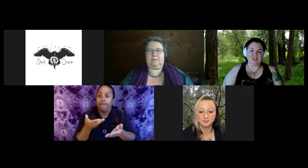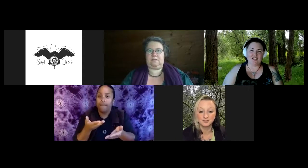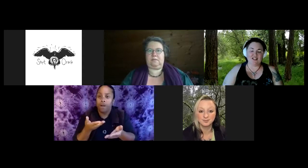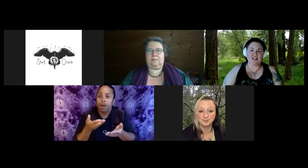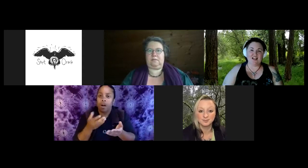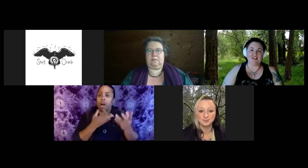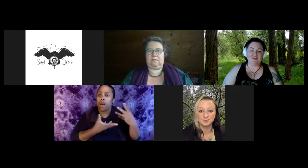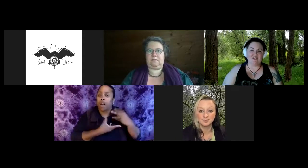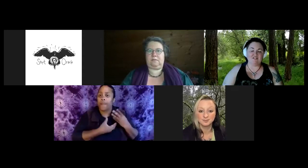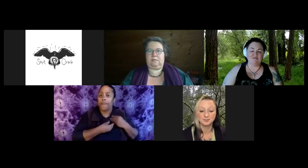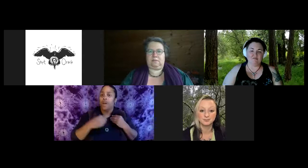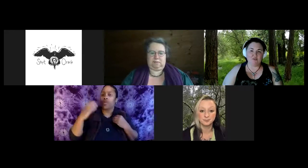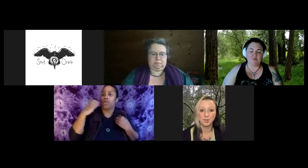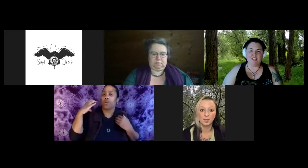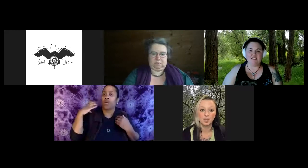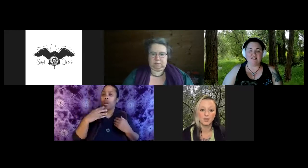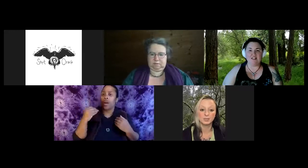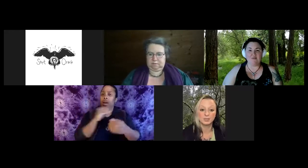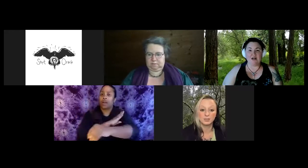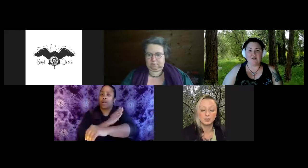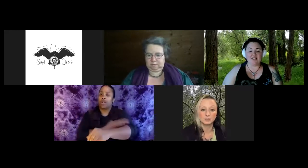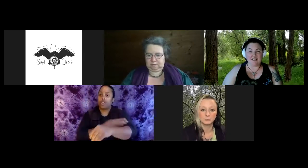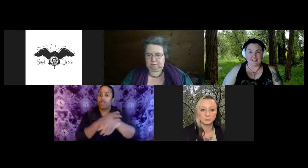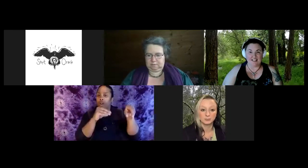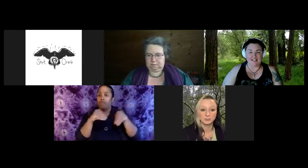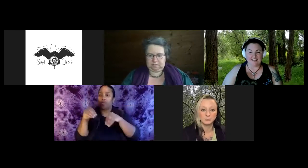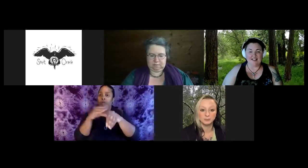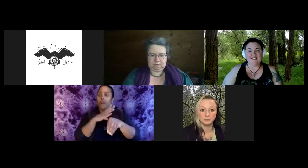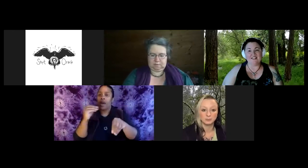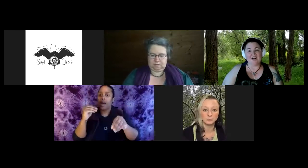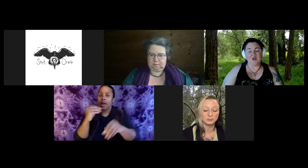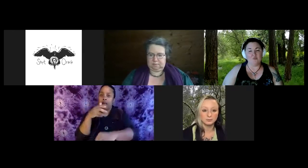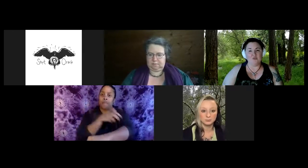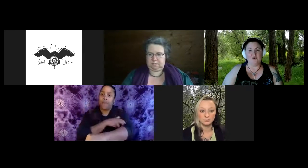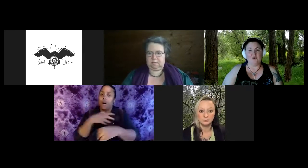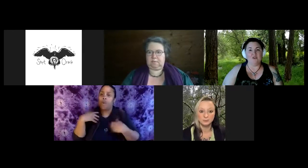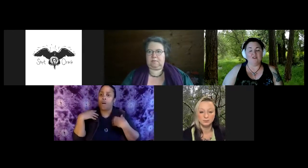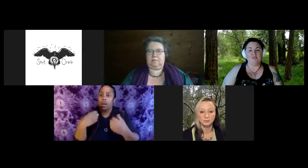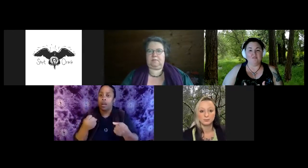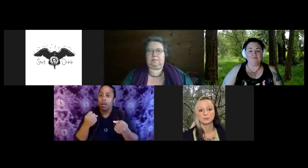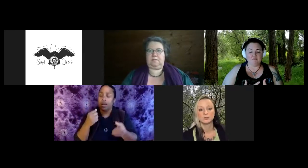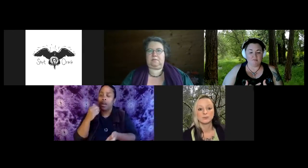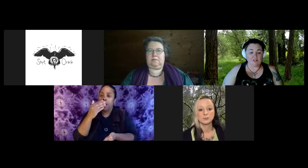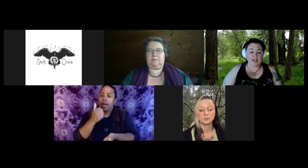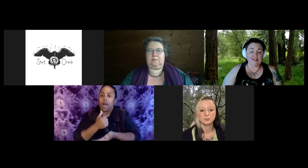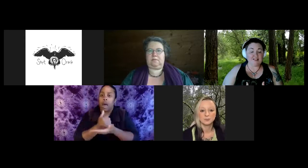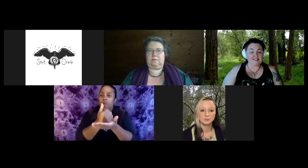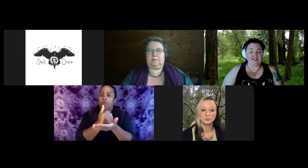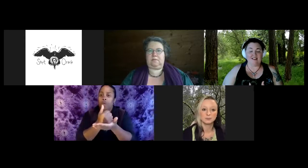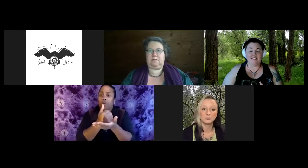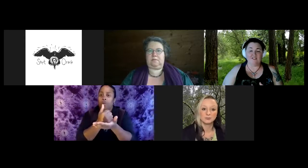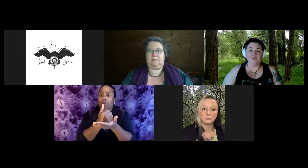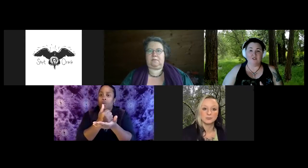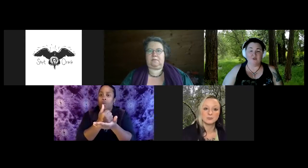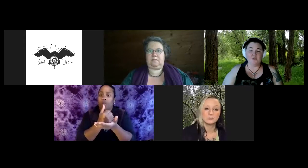compassionate coaching, energetic movement, and empowered healing to help you fall